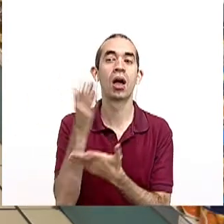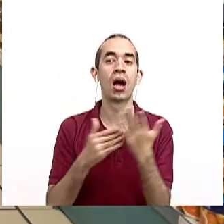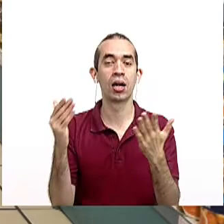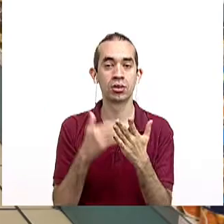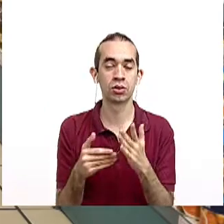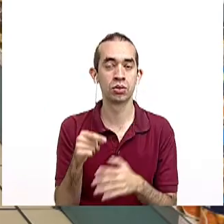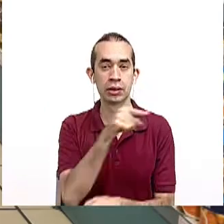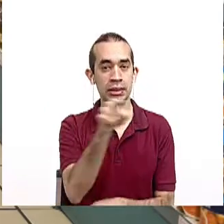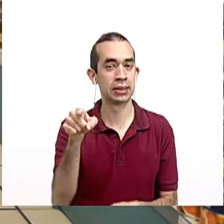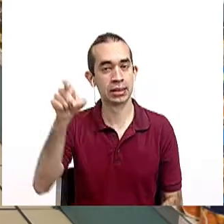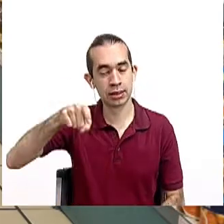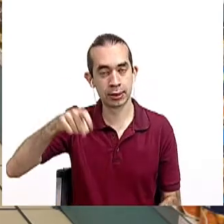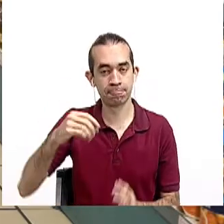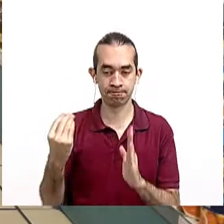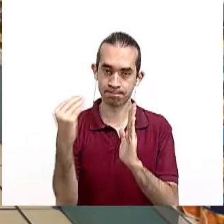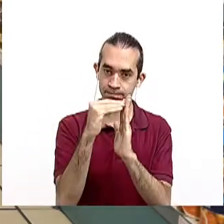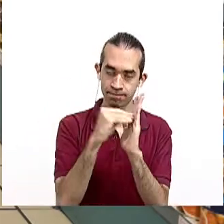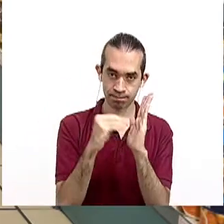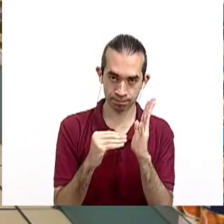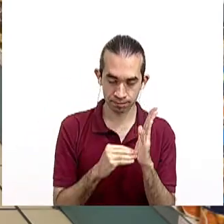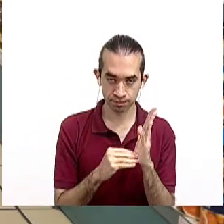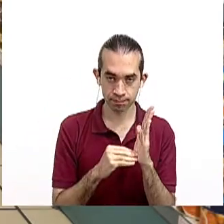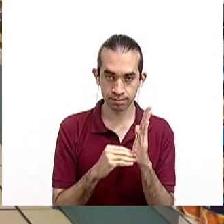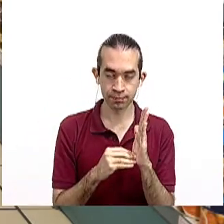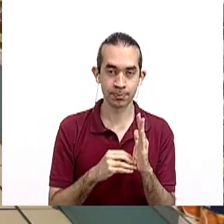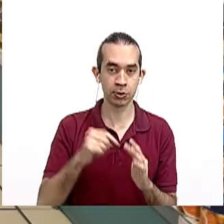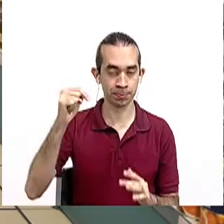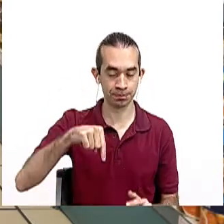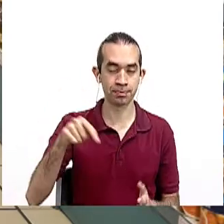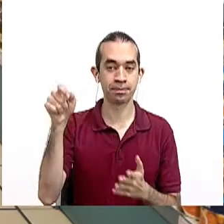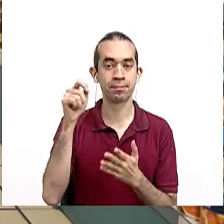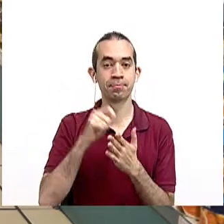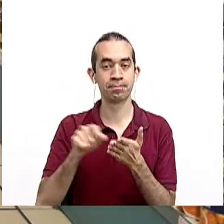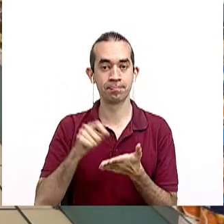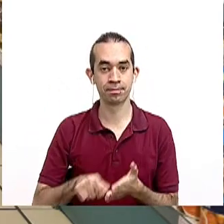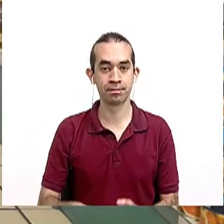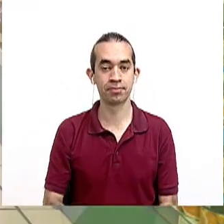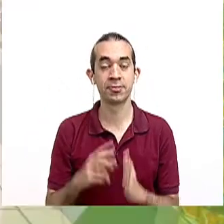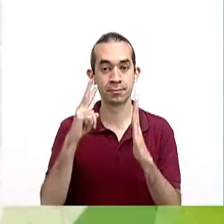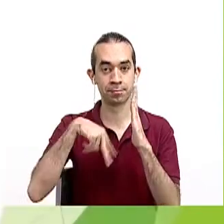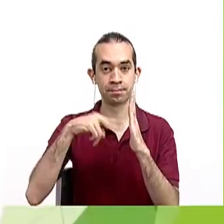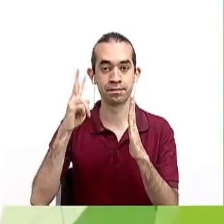are going to need to complete our reading tasks for today.